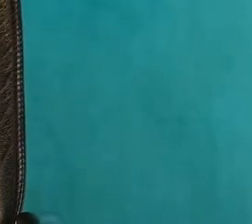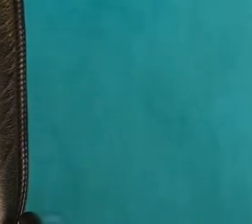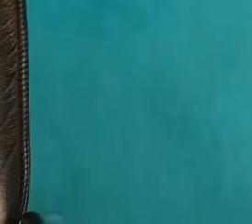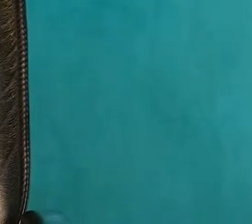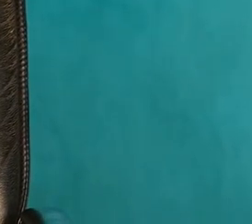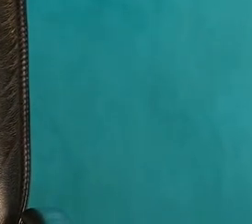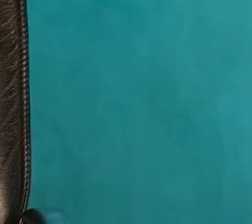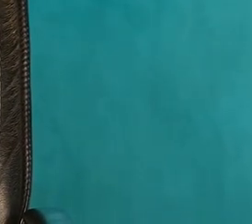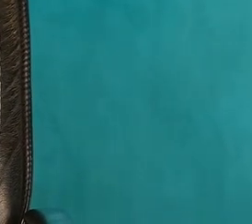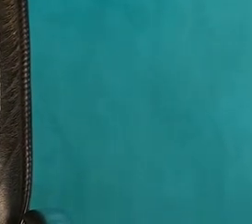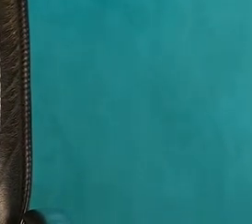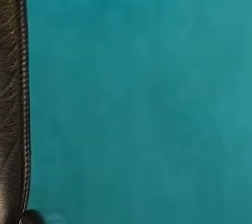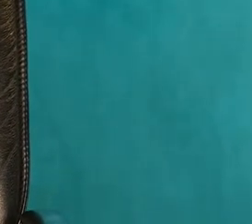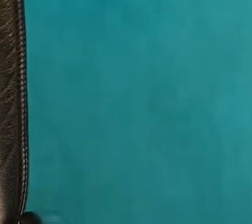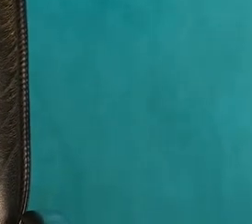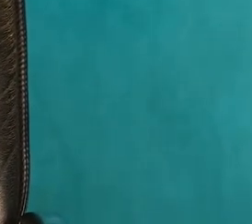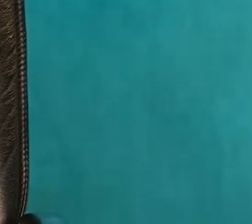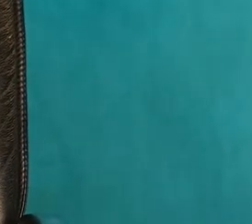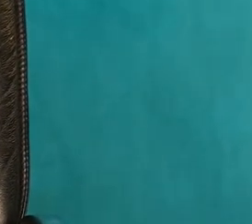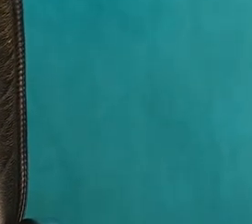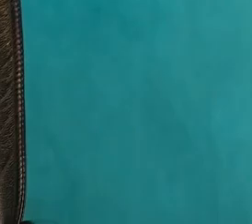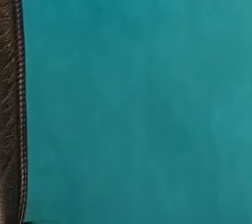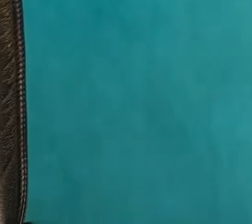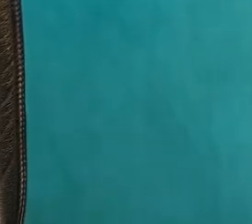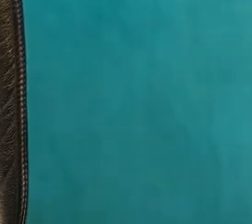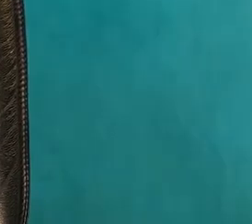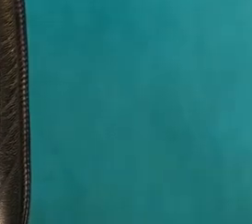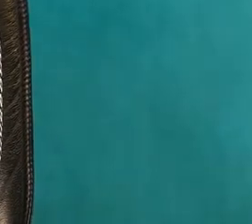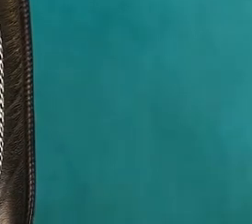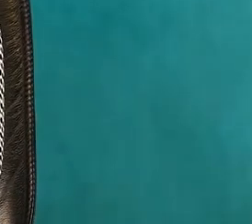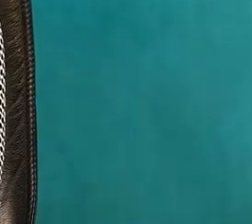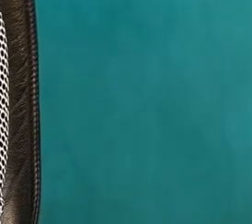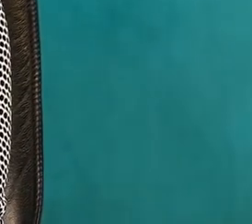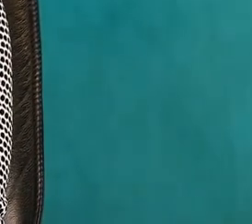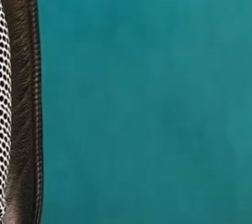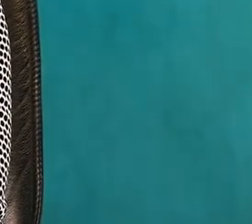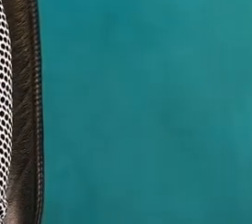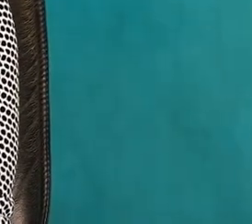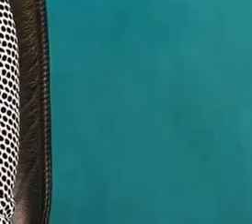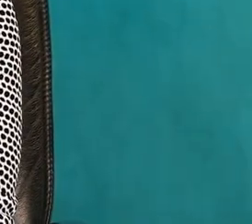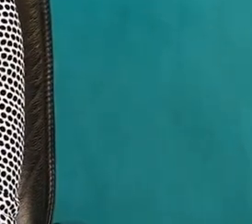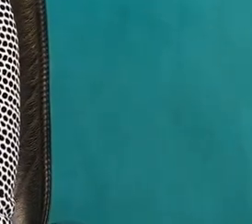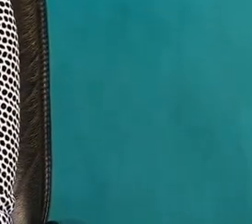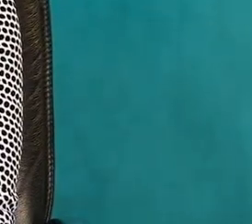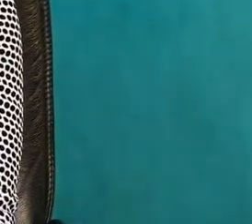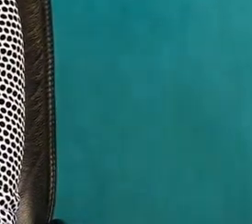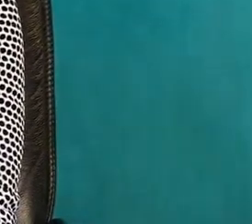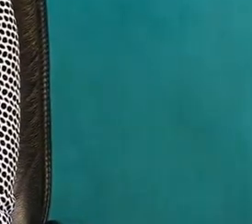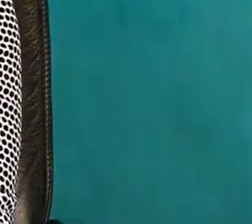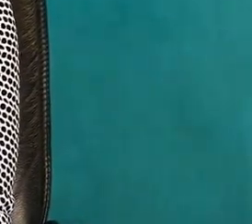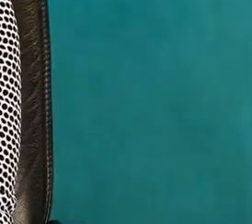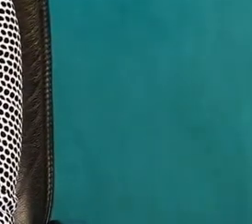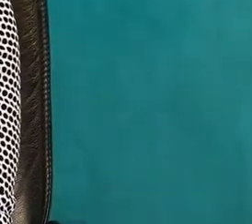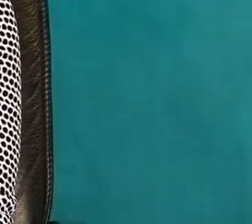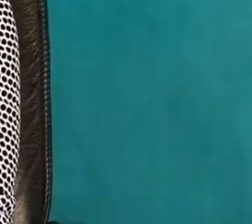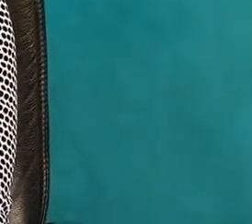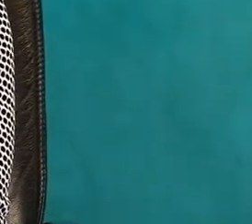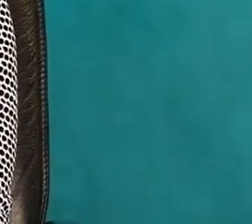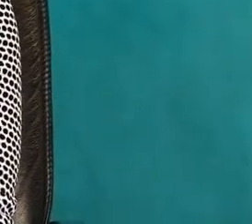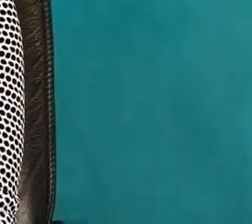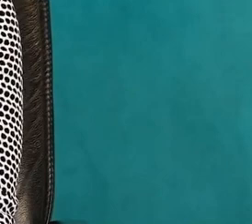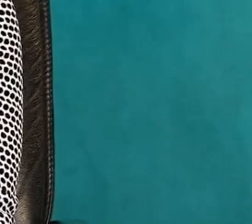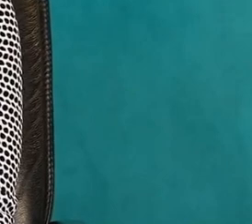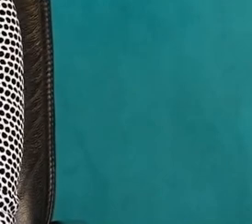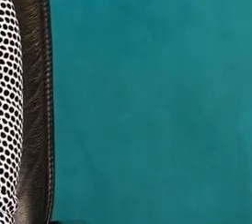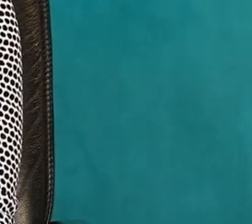to you, our viewers, and a big hello to you, my panelists. So today we have a very, very interesting lesson right before us. So